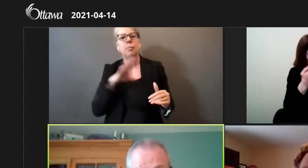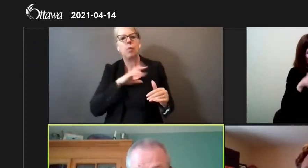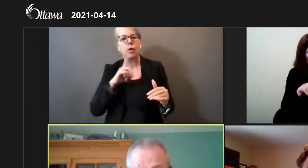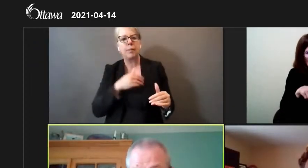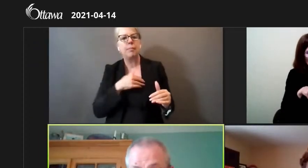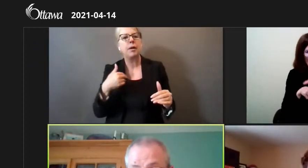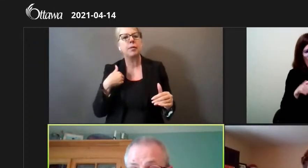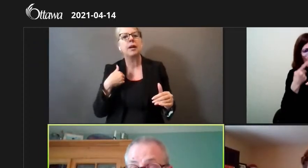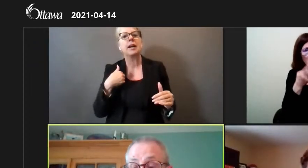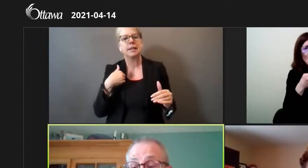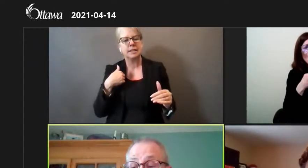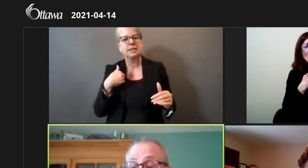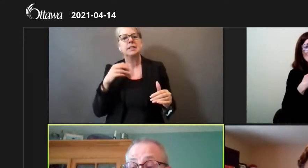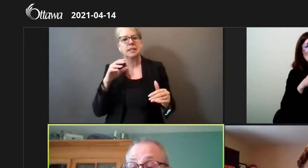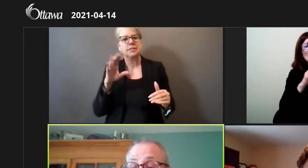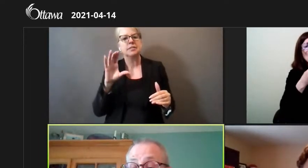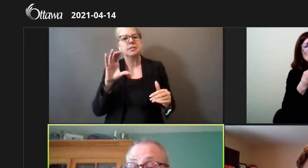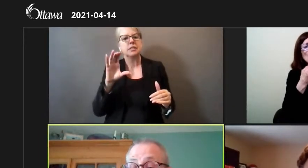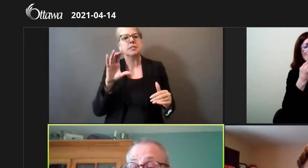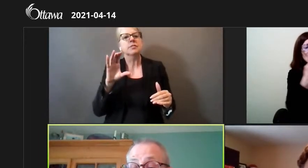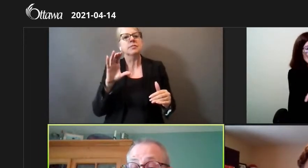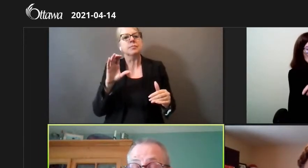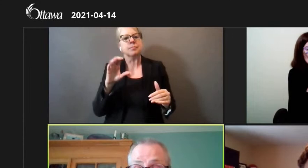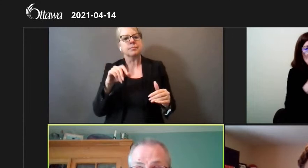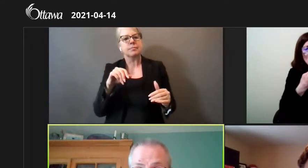Eli El-Shantiri.